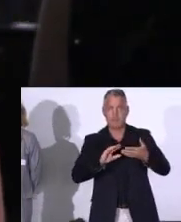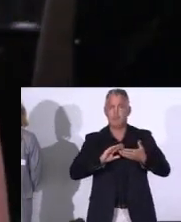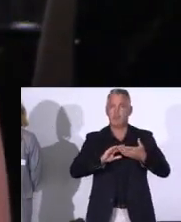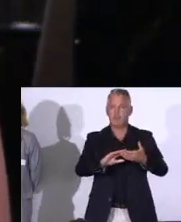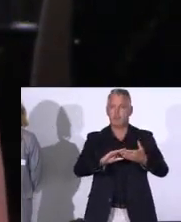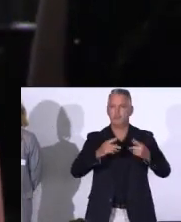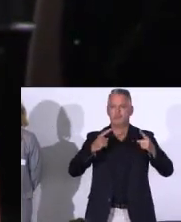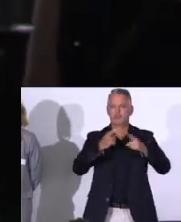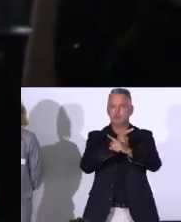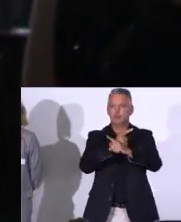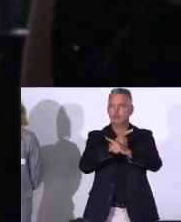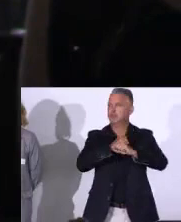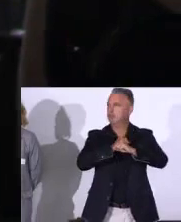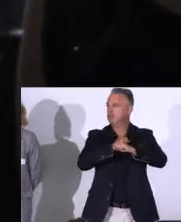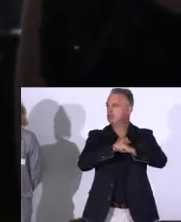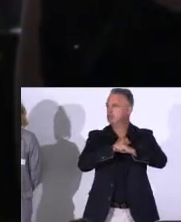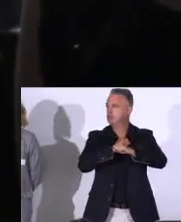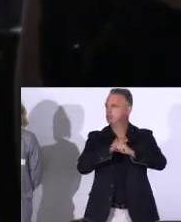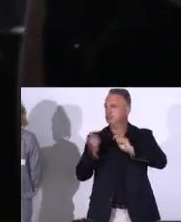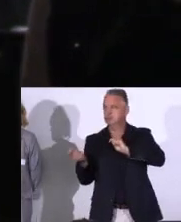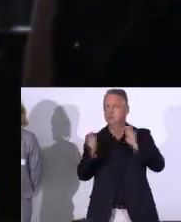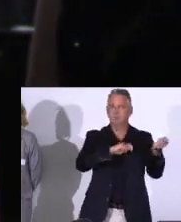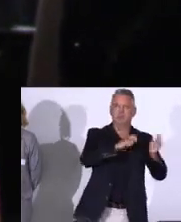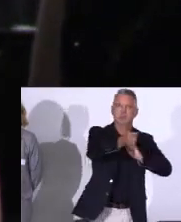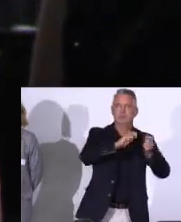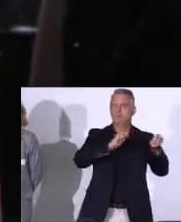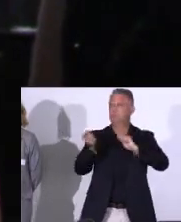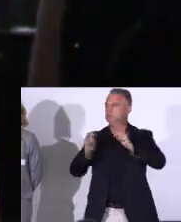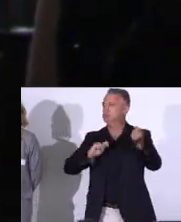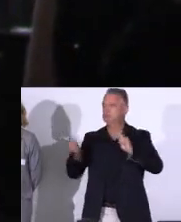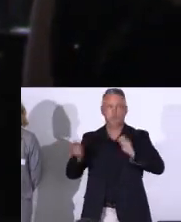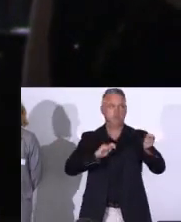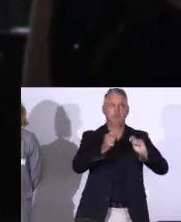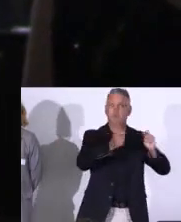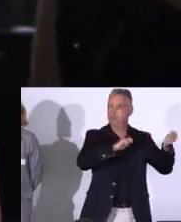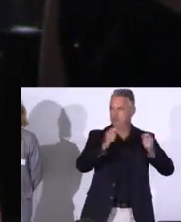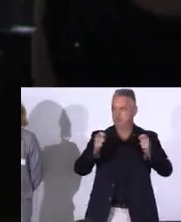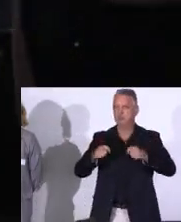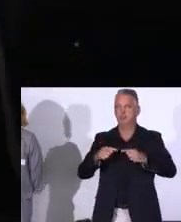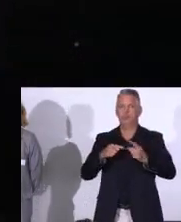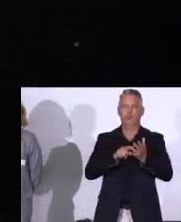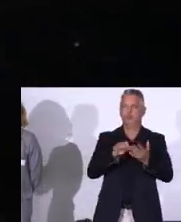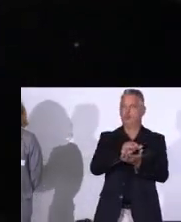AAA Play all the more by promoting it to affiliated clubs and associations. So I think